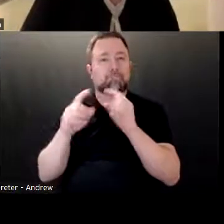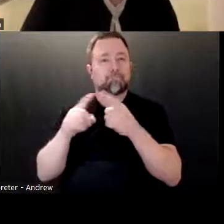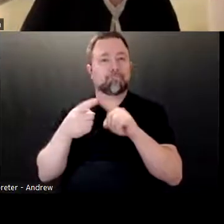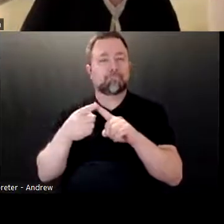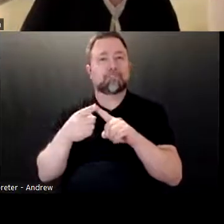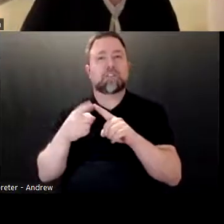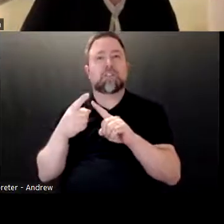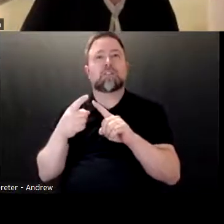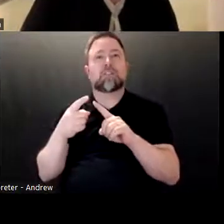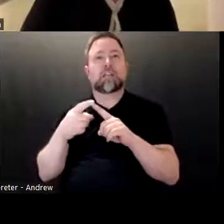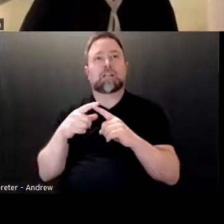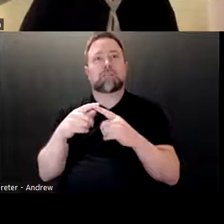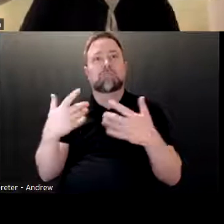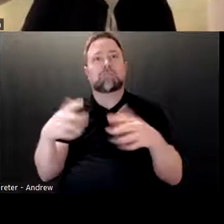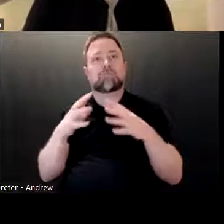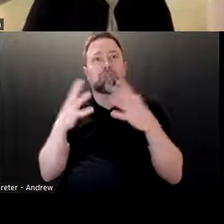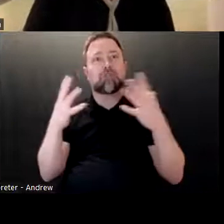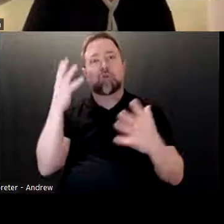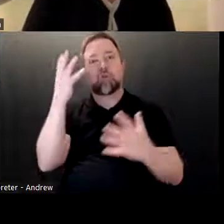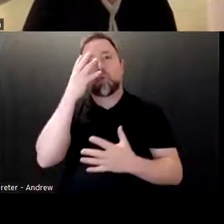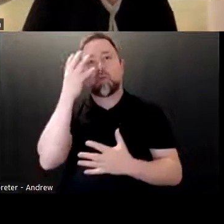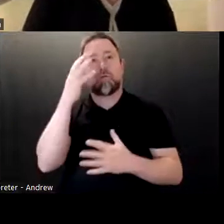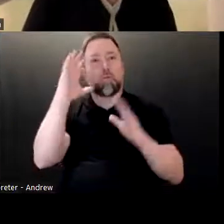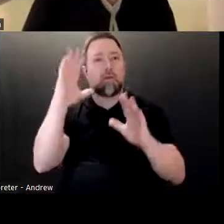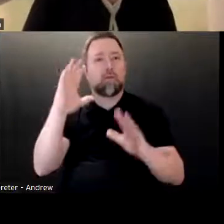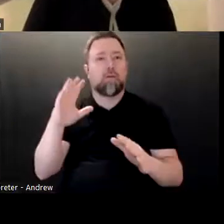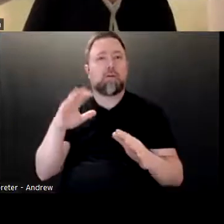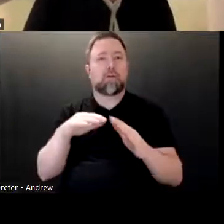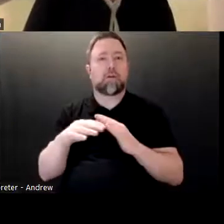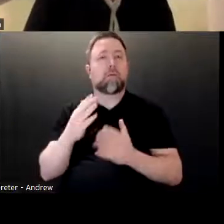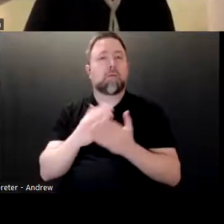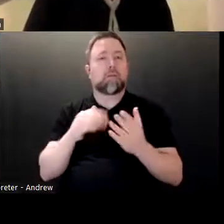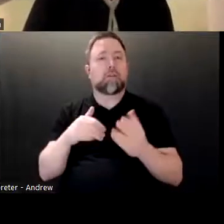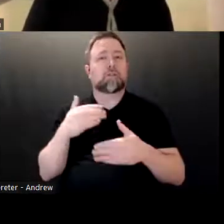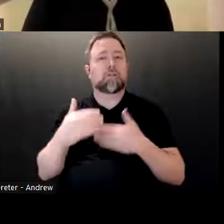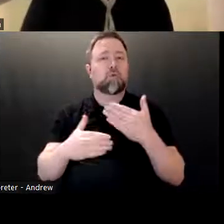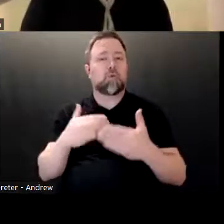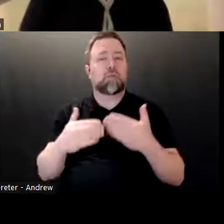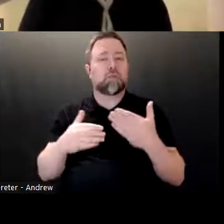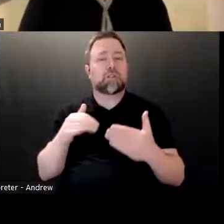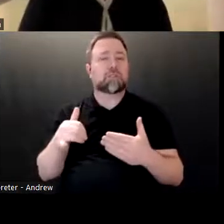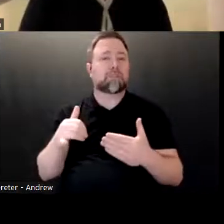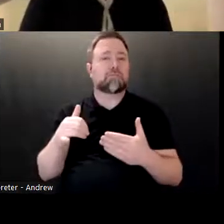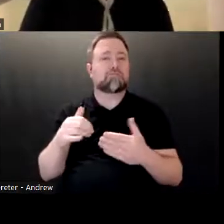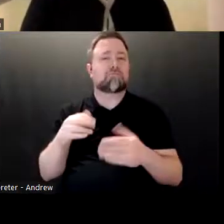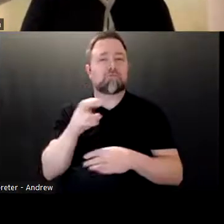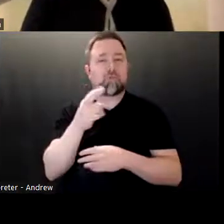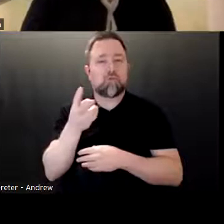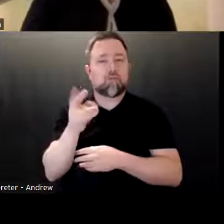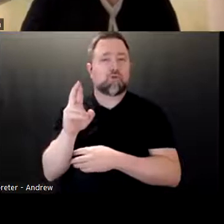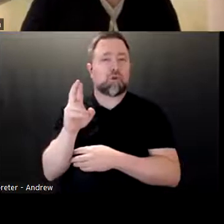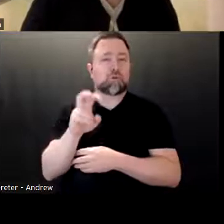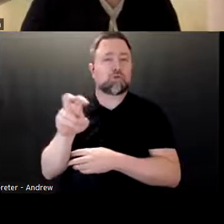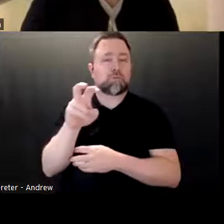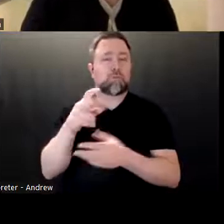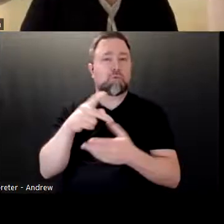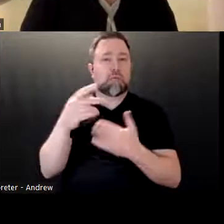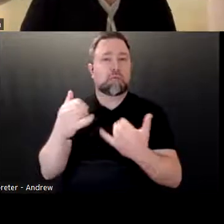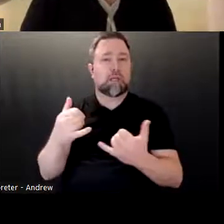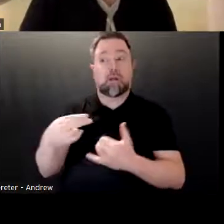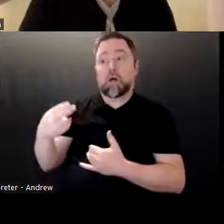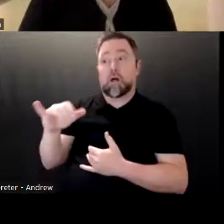robust and wonderful, and we're happy to be a part of this road trip program today. So Holly is going to talk